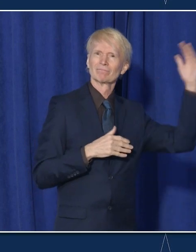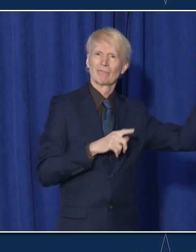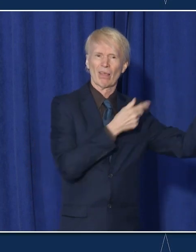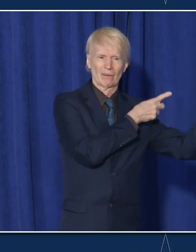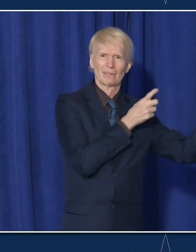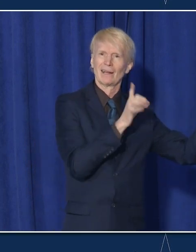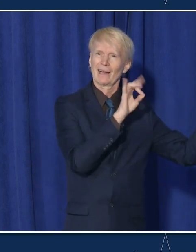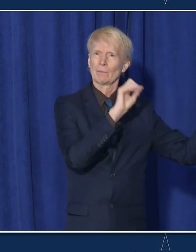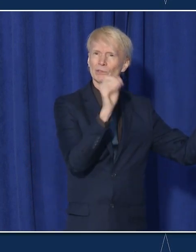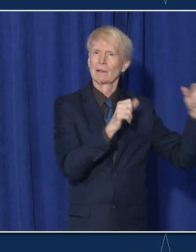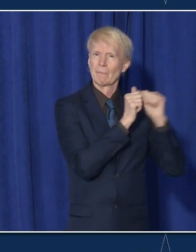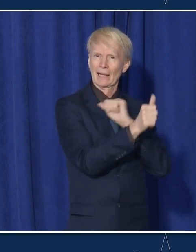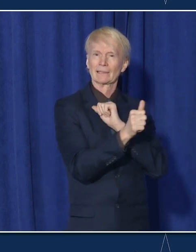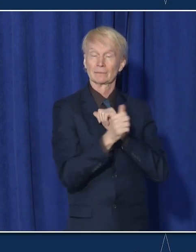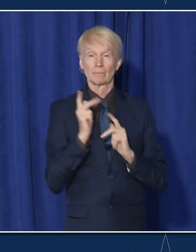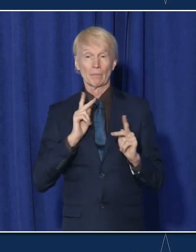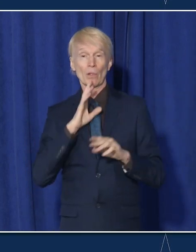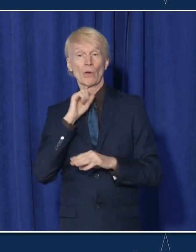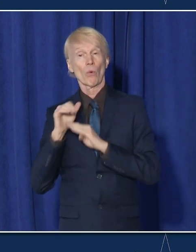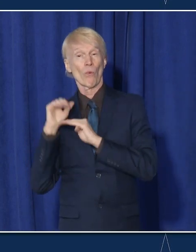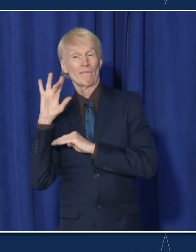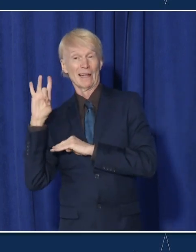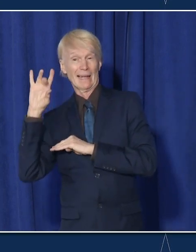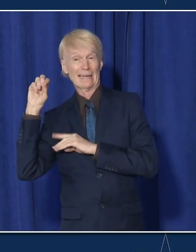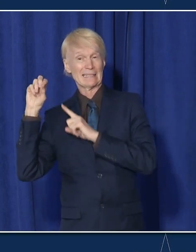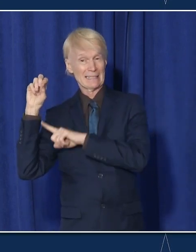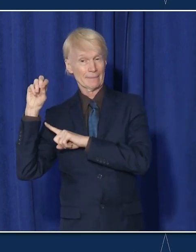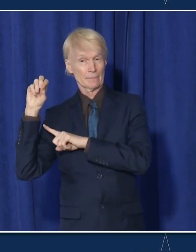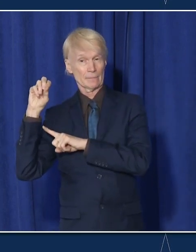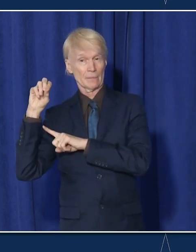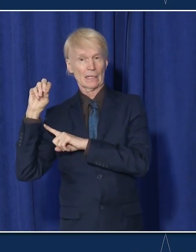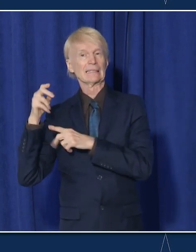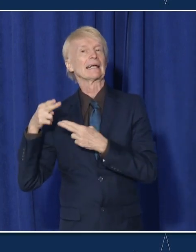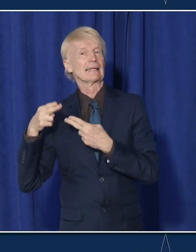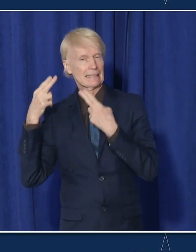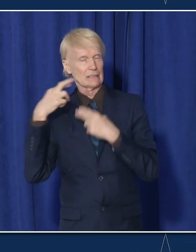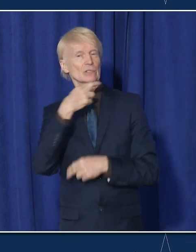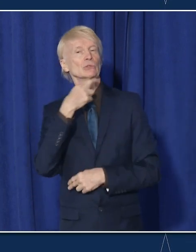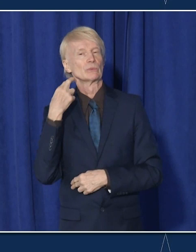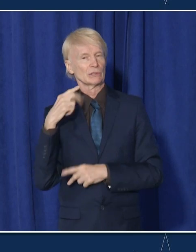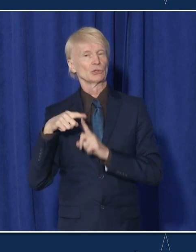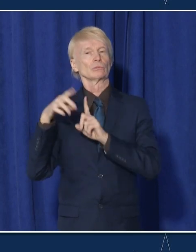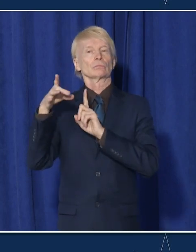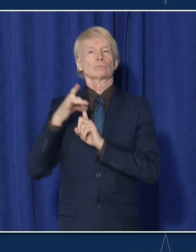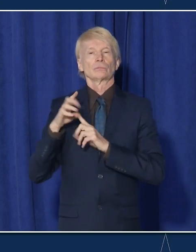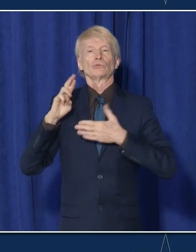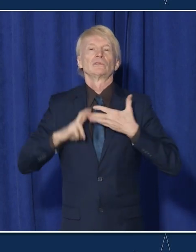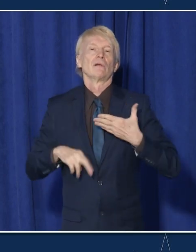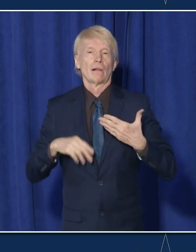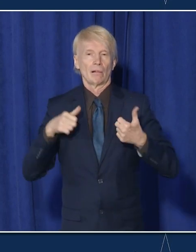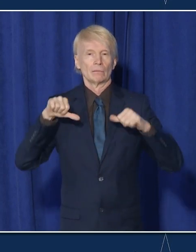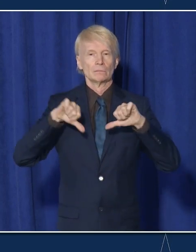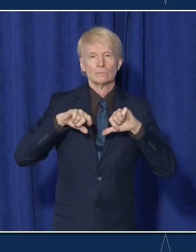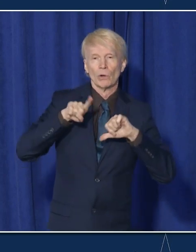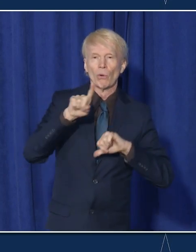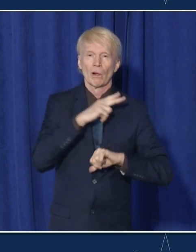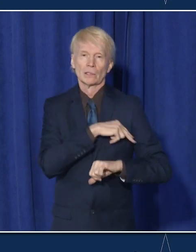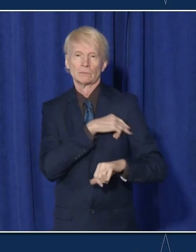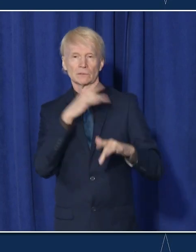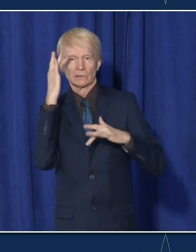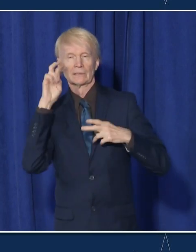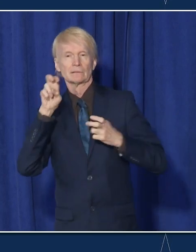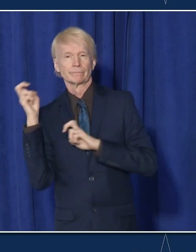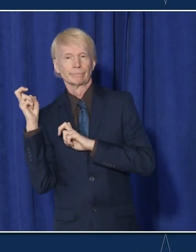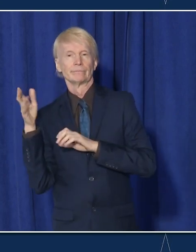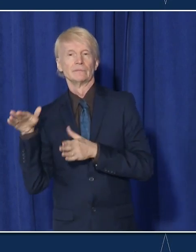great. People over 80, still highest risk for bad COVID outcome, still lagging the